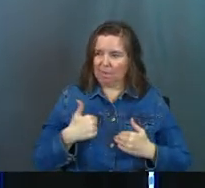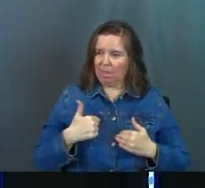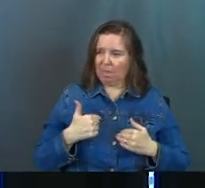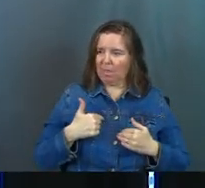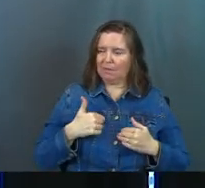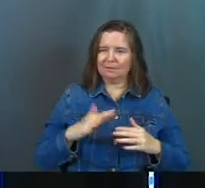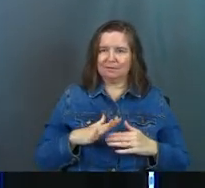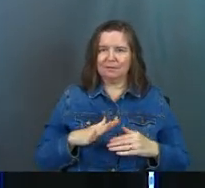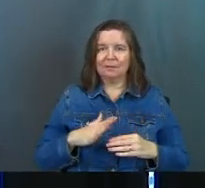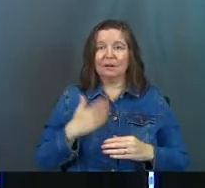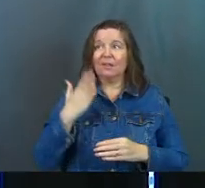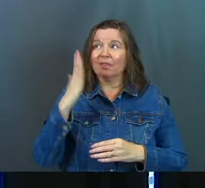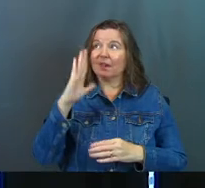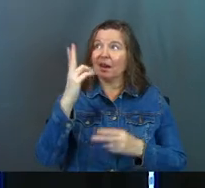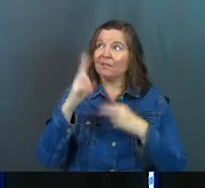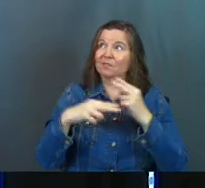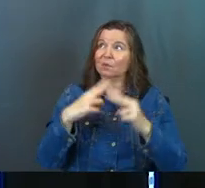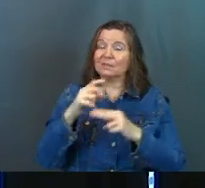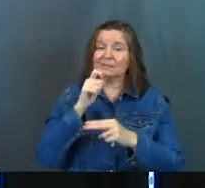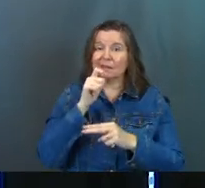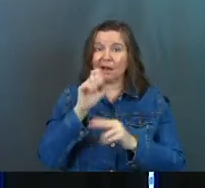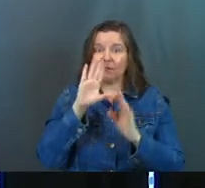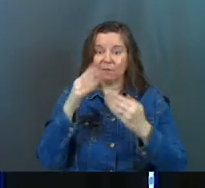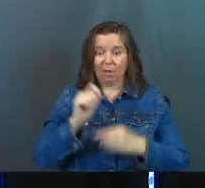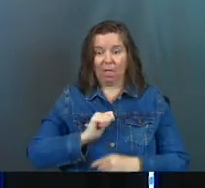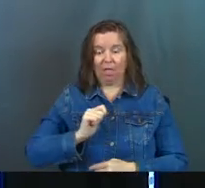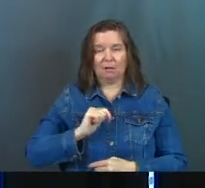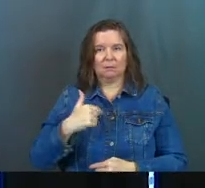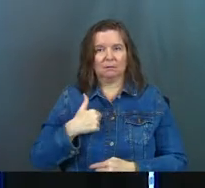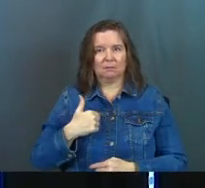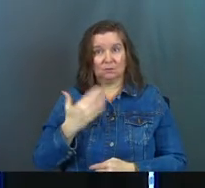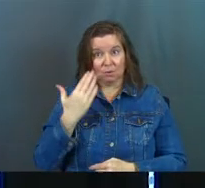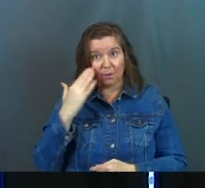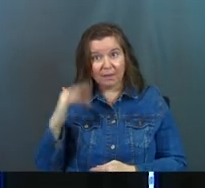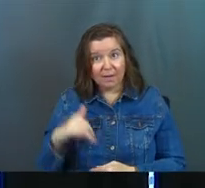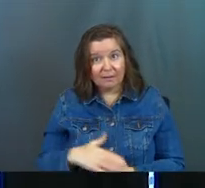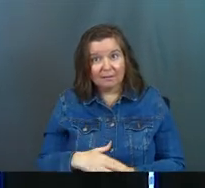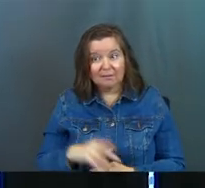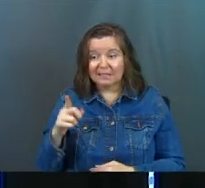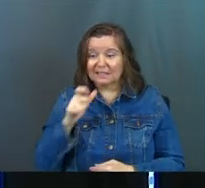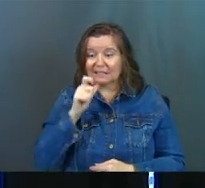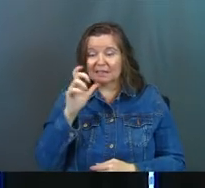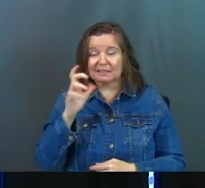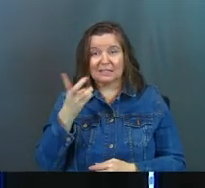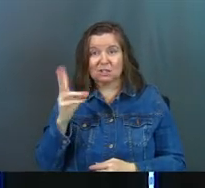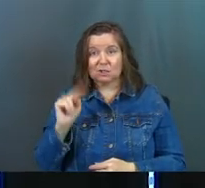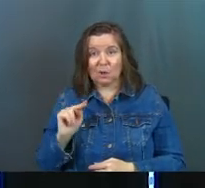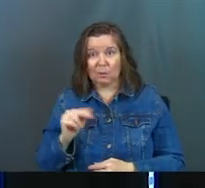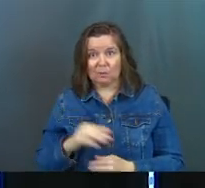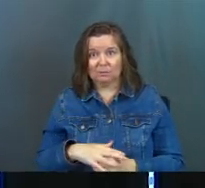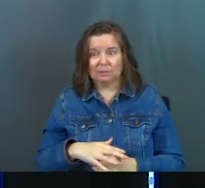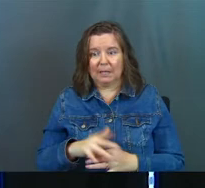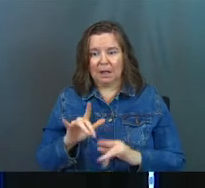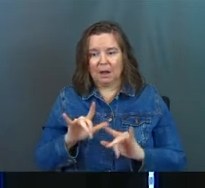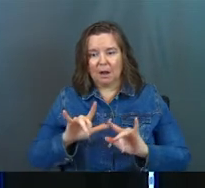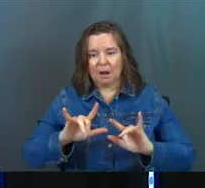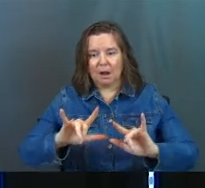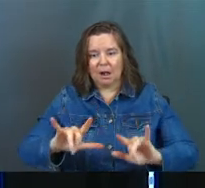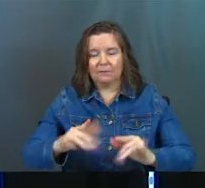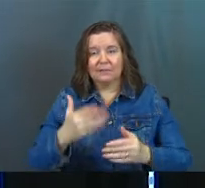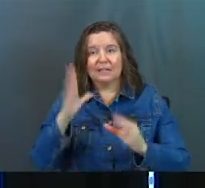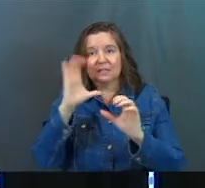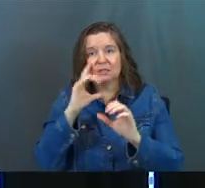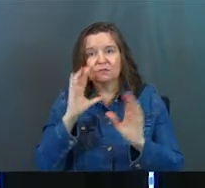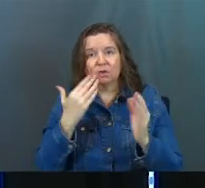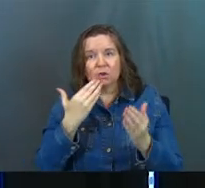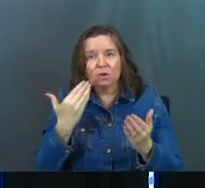is this idea that the God of the universe is not self-seeking. Did you know that? He does not seek his own. He seeks the